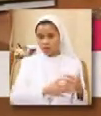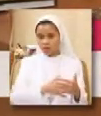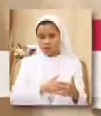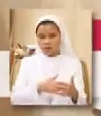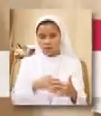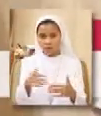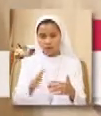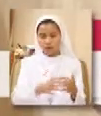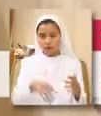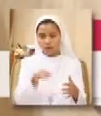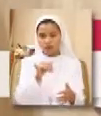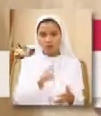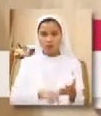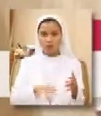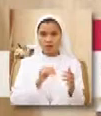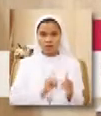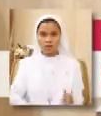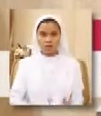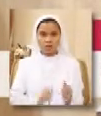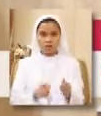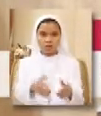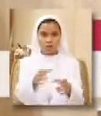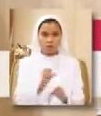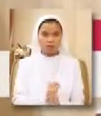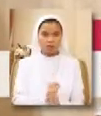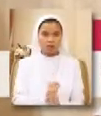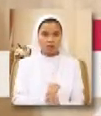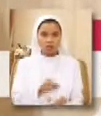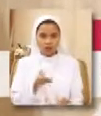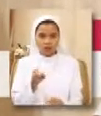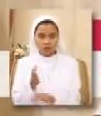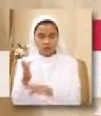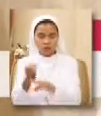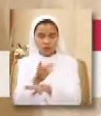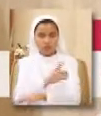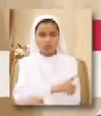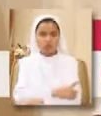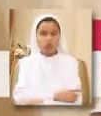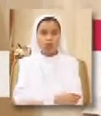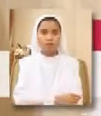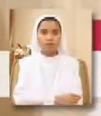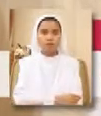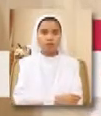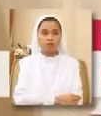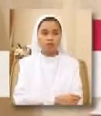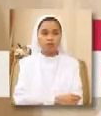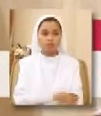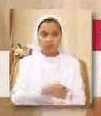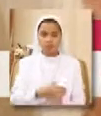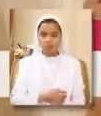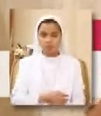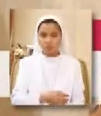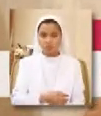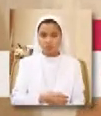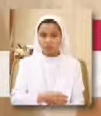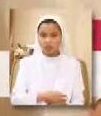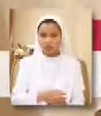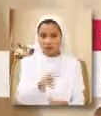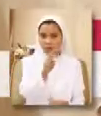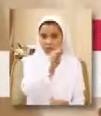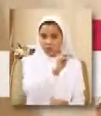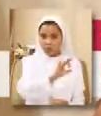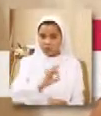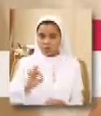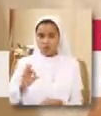grabbing whatever they could get, they went back and they said, they sent me a grant, and they said, "Feed them every day." Except, so